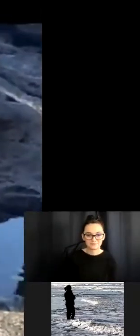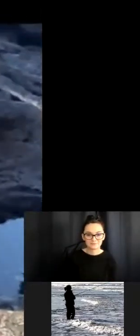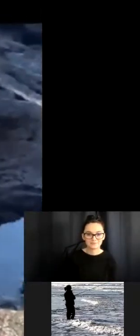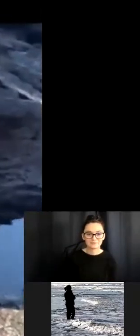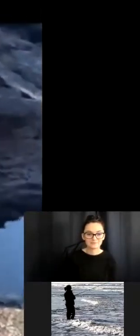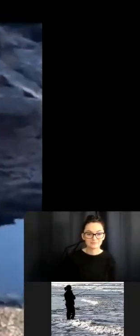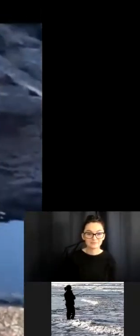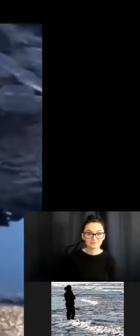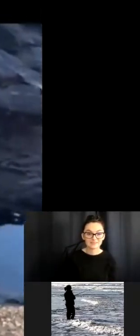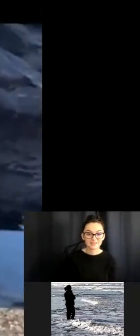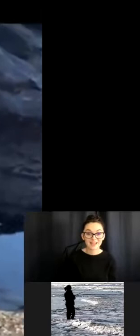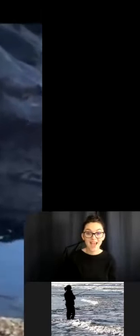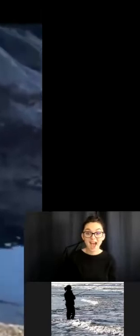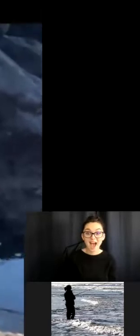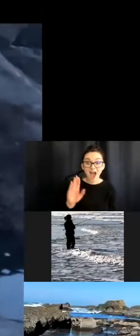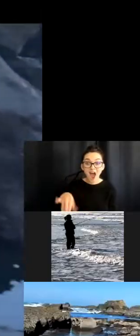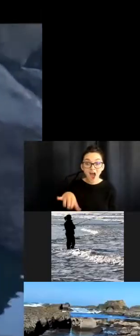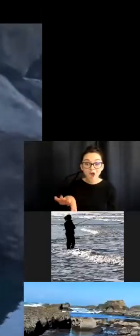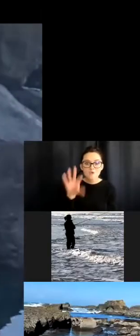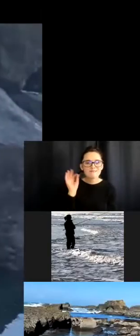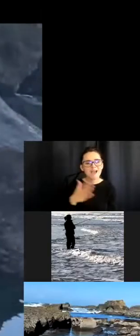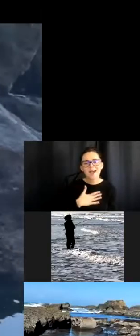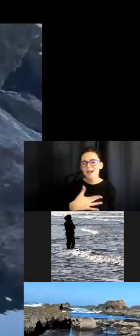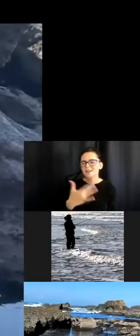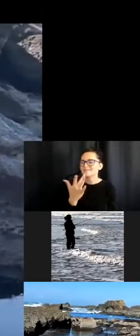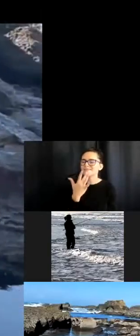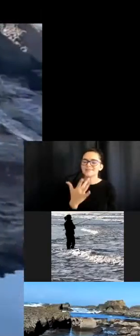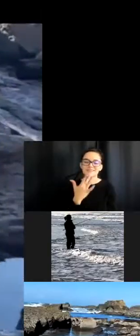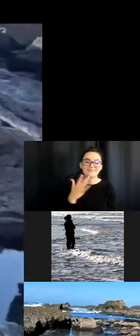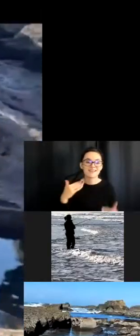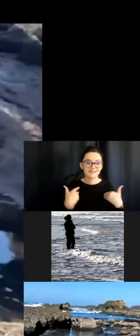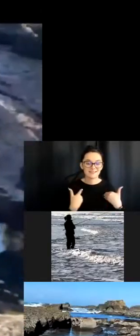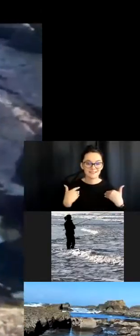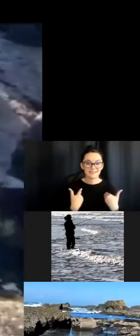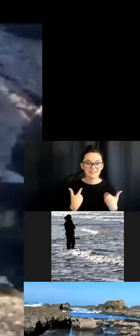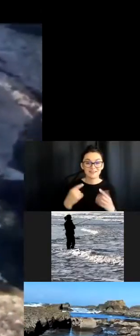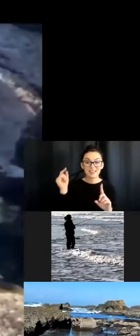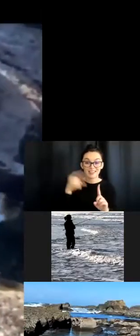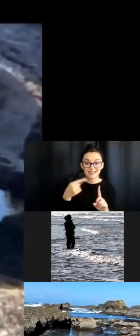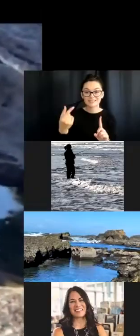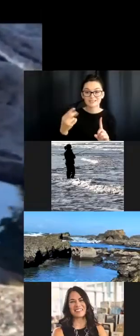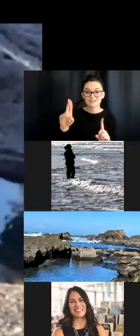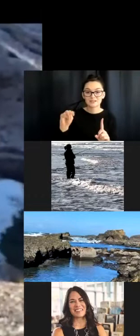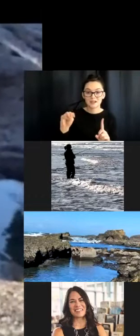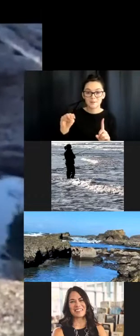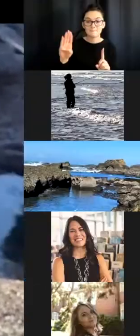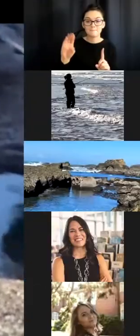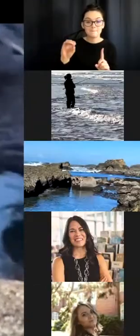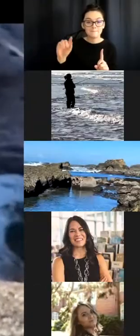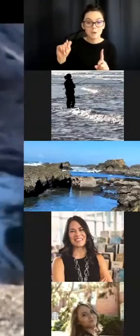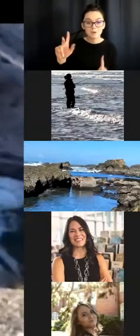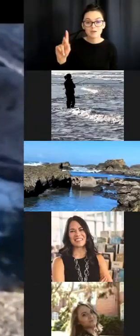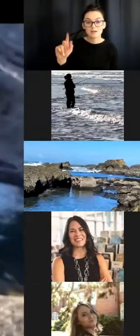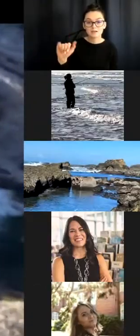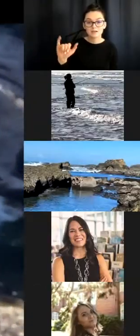We found my very, very favorite creature. This is called a gumboot chitin. Here is